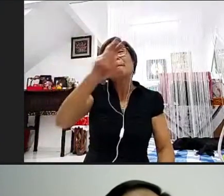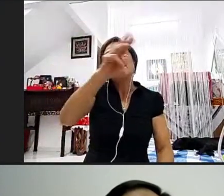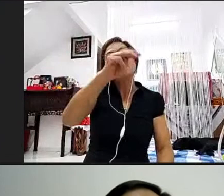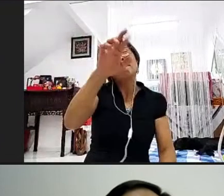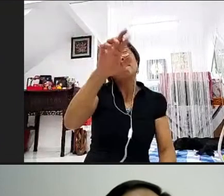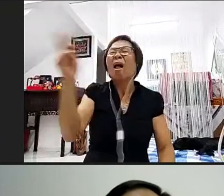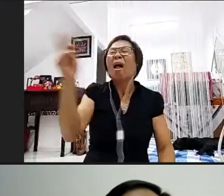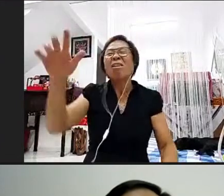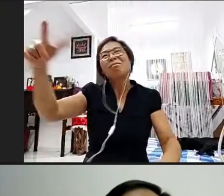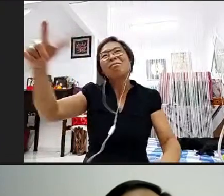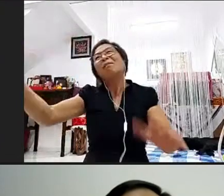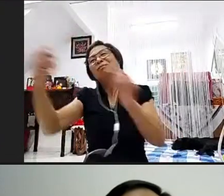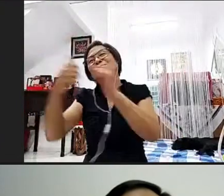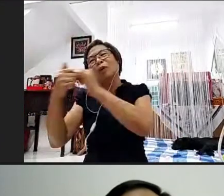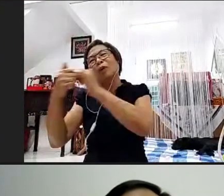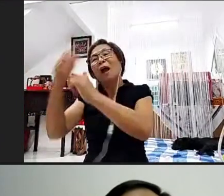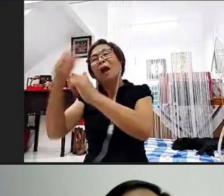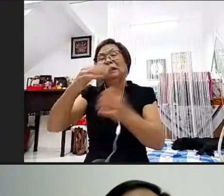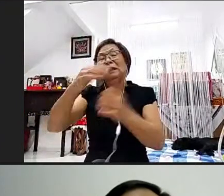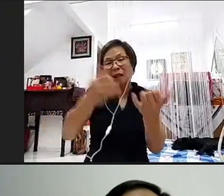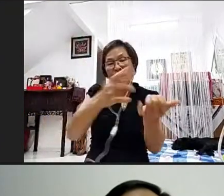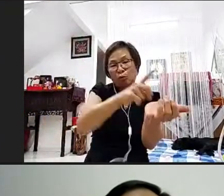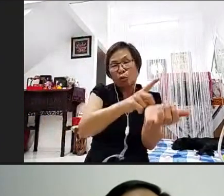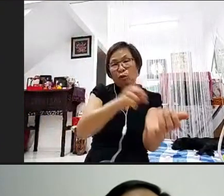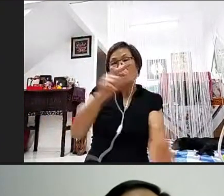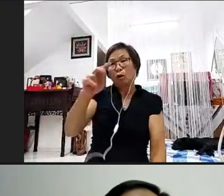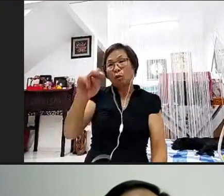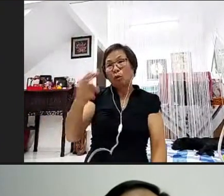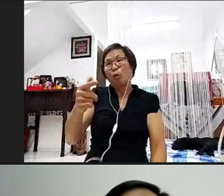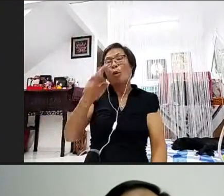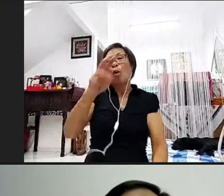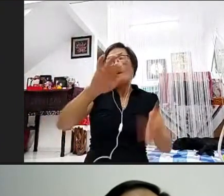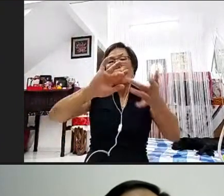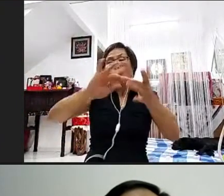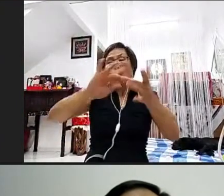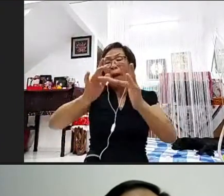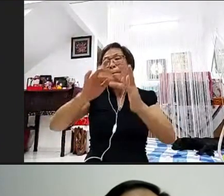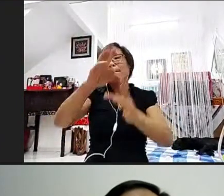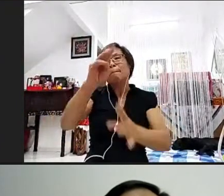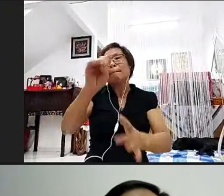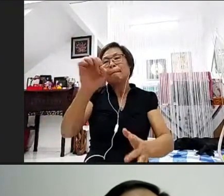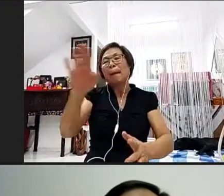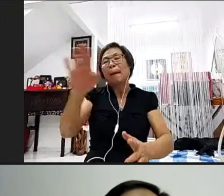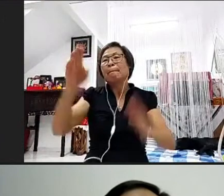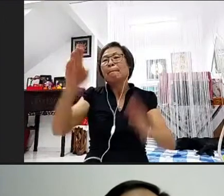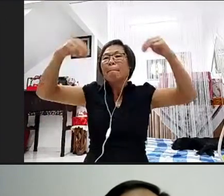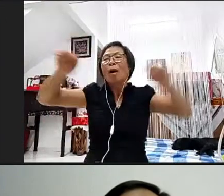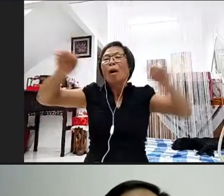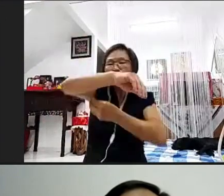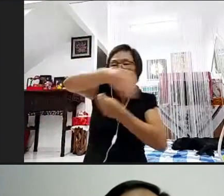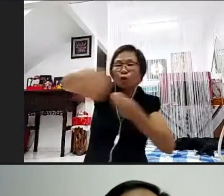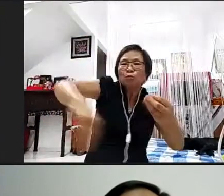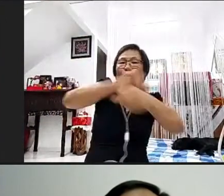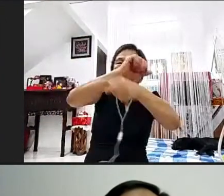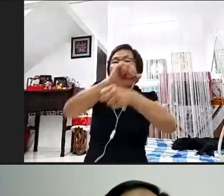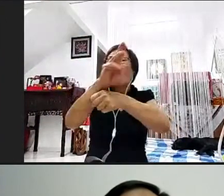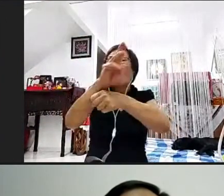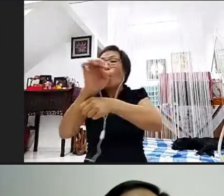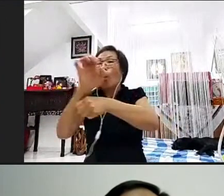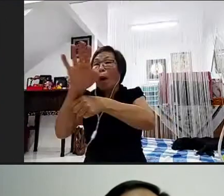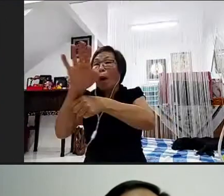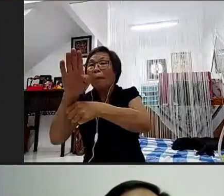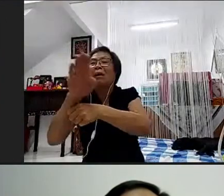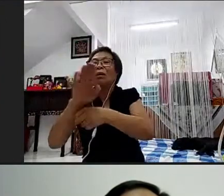more. And currently, Dr. Ong is also the webmaster of the Transformation Work website.